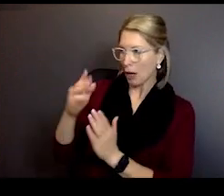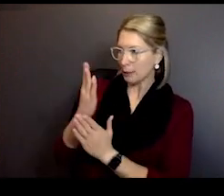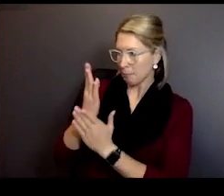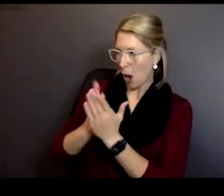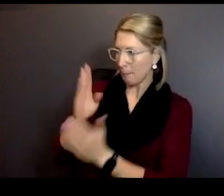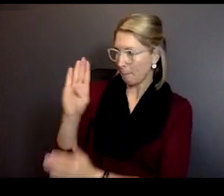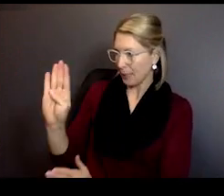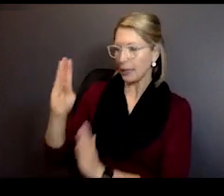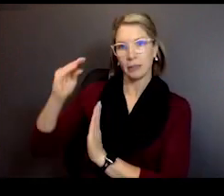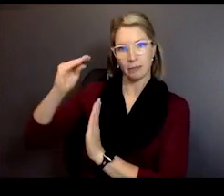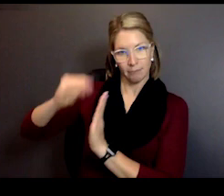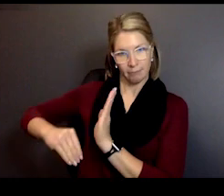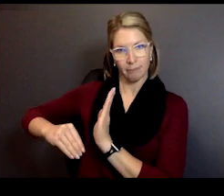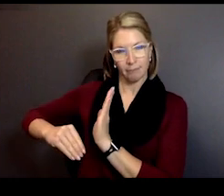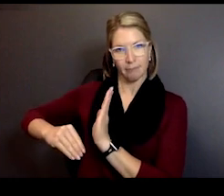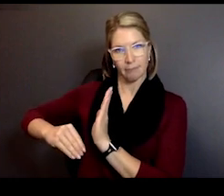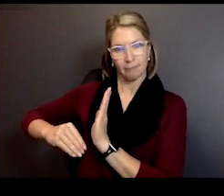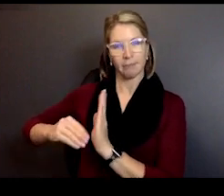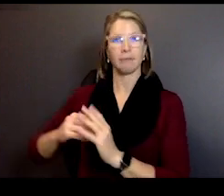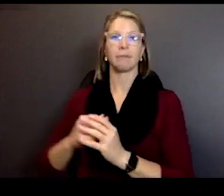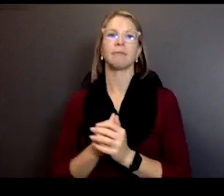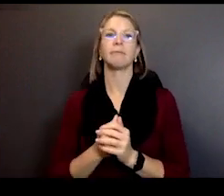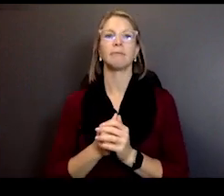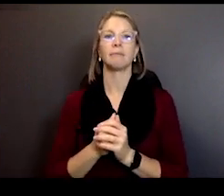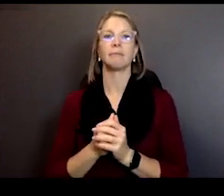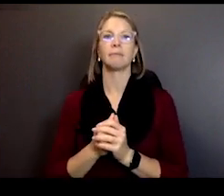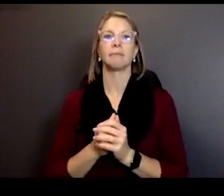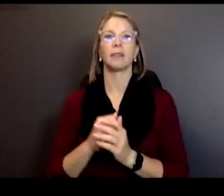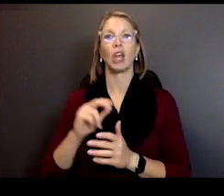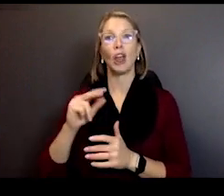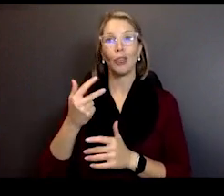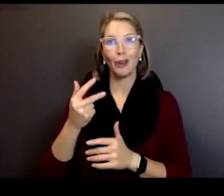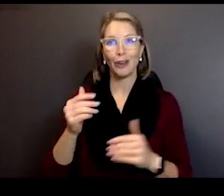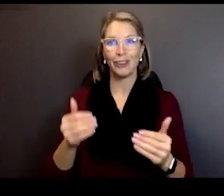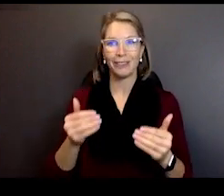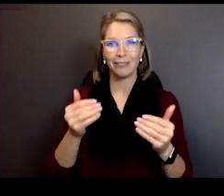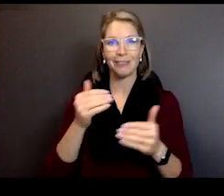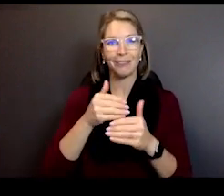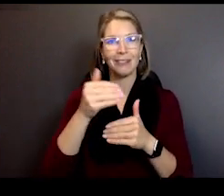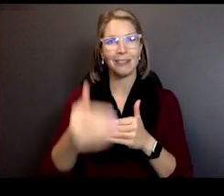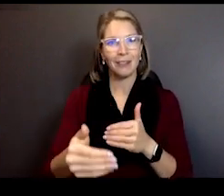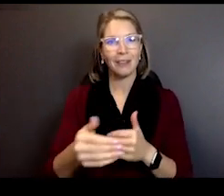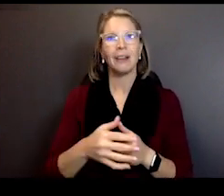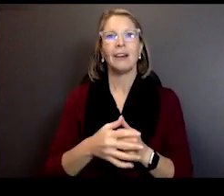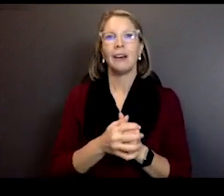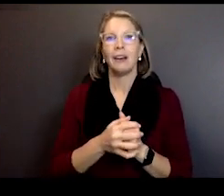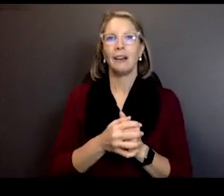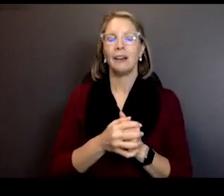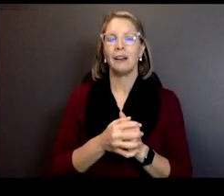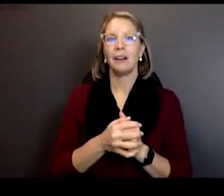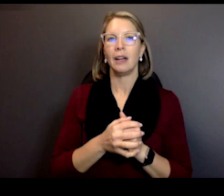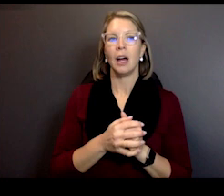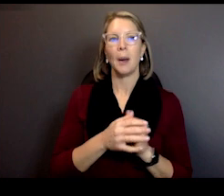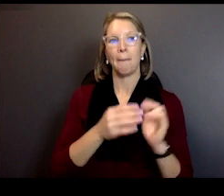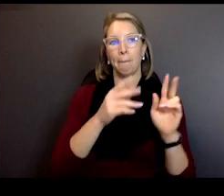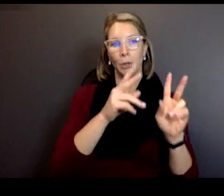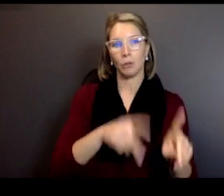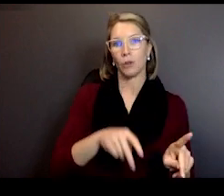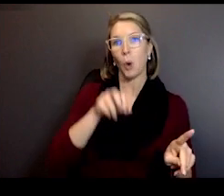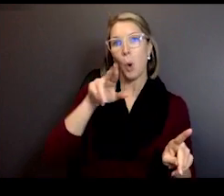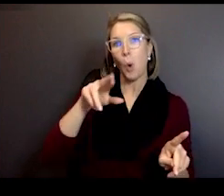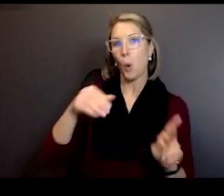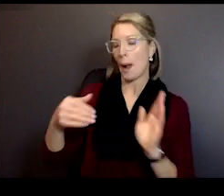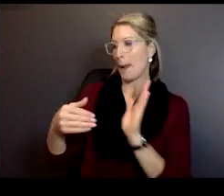and certify Part B of Form T2201. And Step 3, the patient or authorized